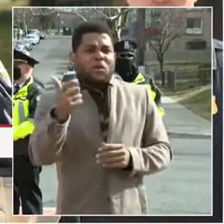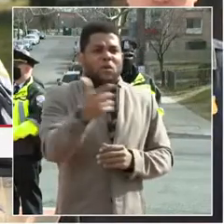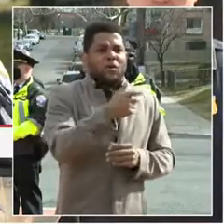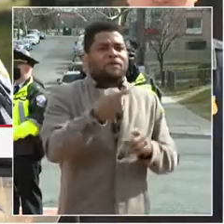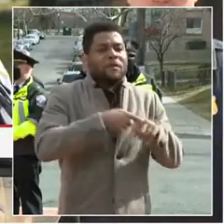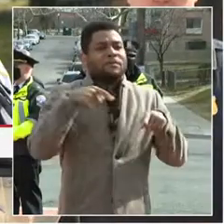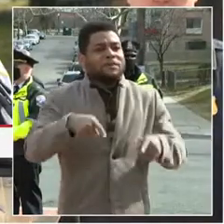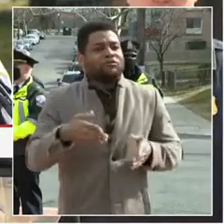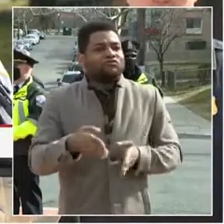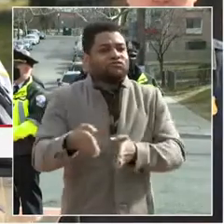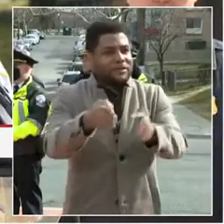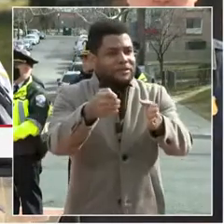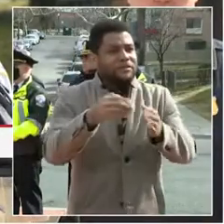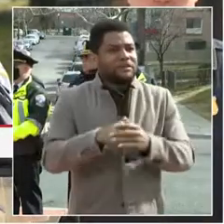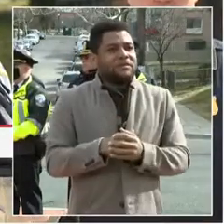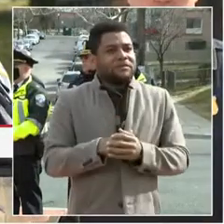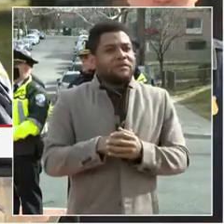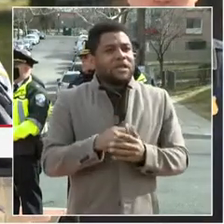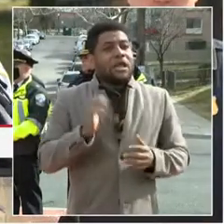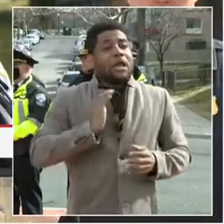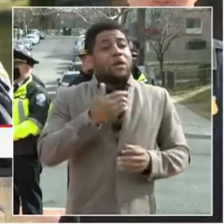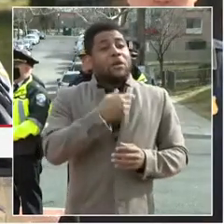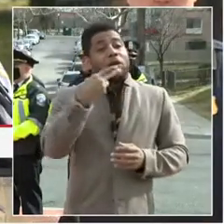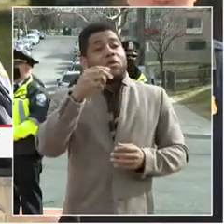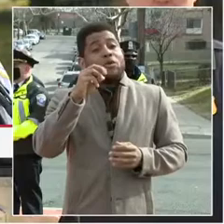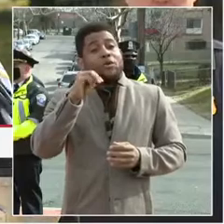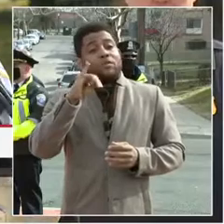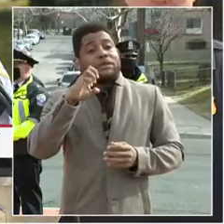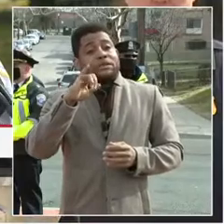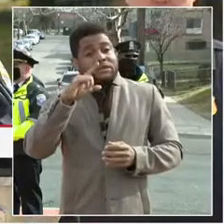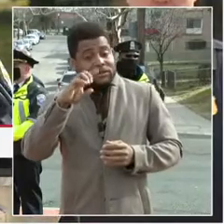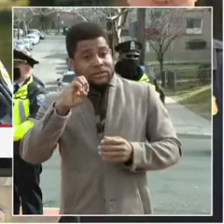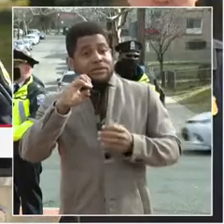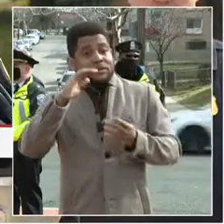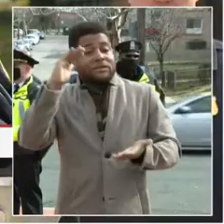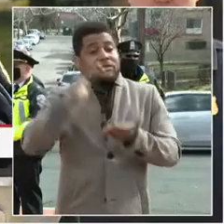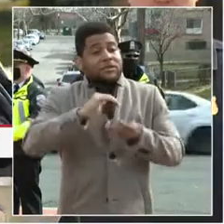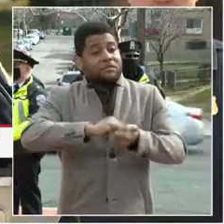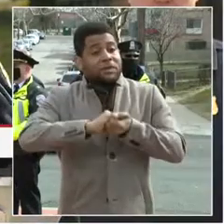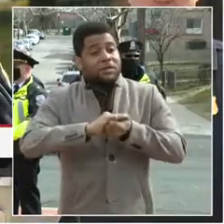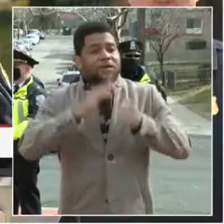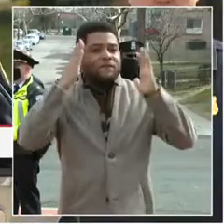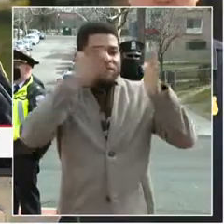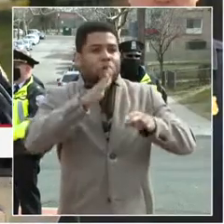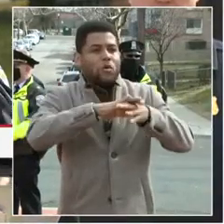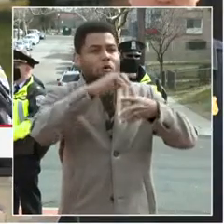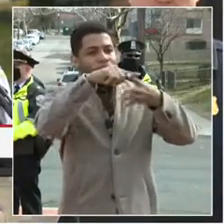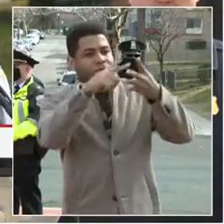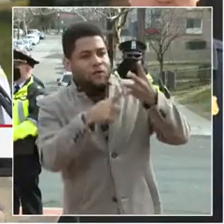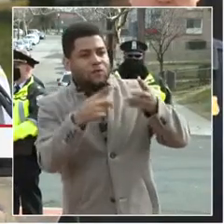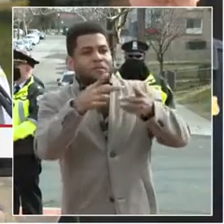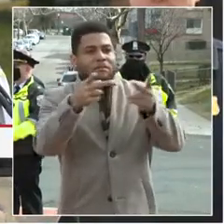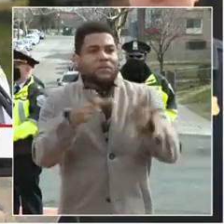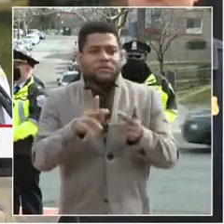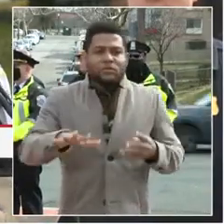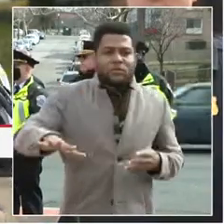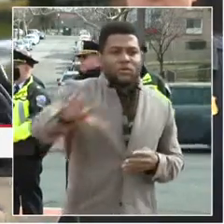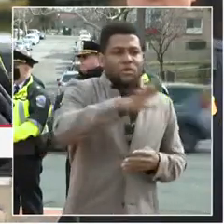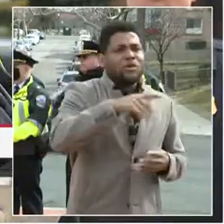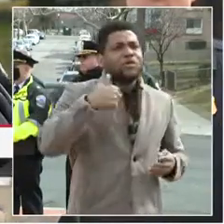Reduction Partnership will focus on 4 police service areas where we saw the most homicides in